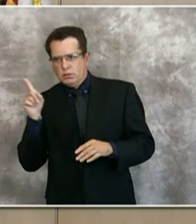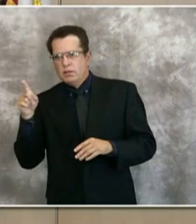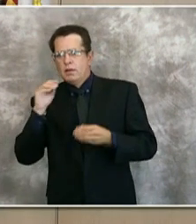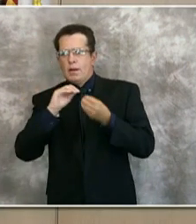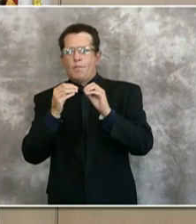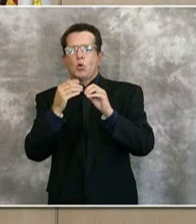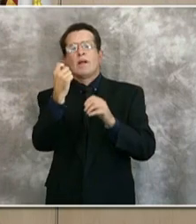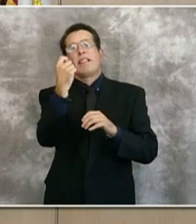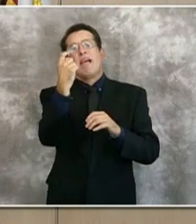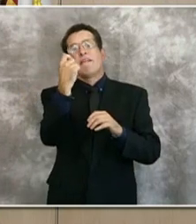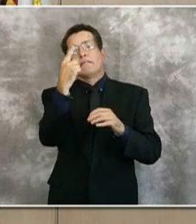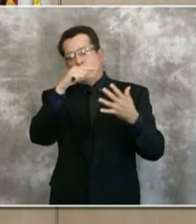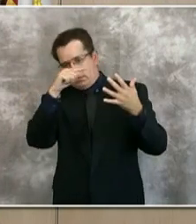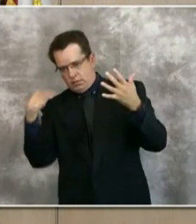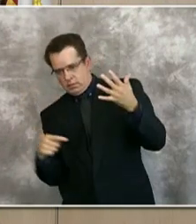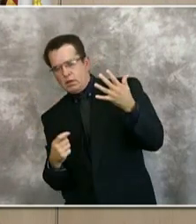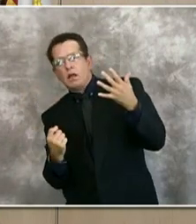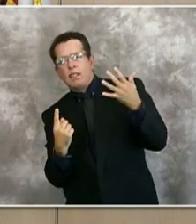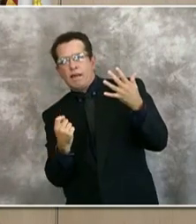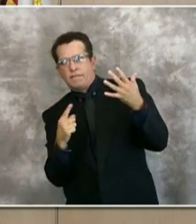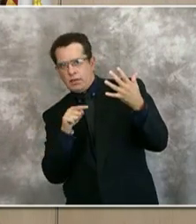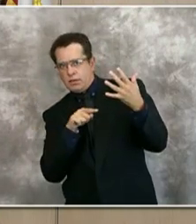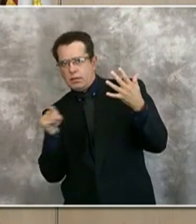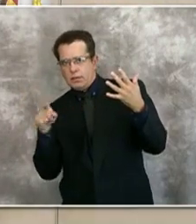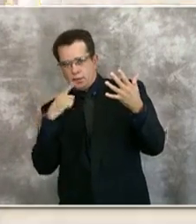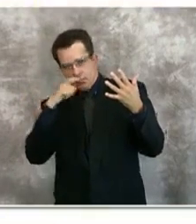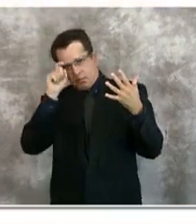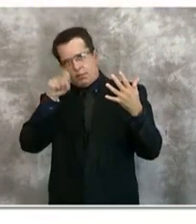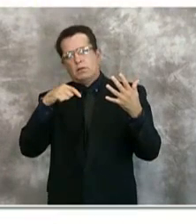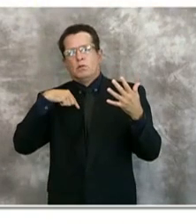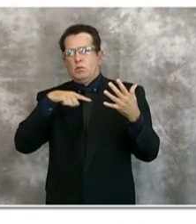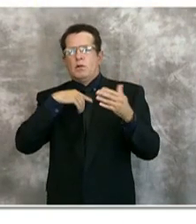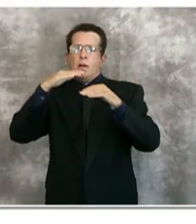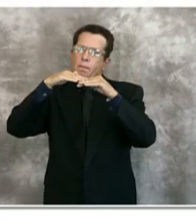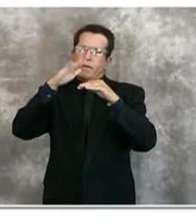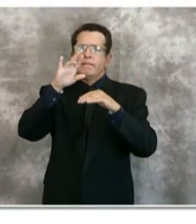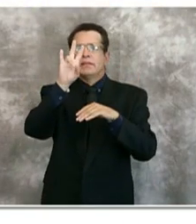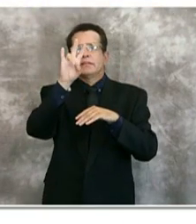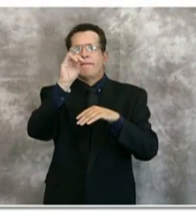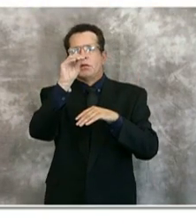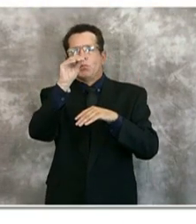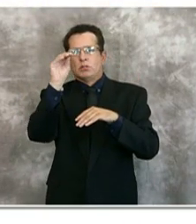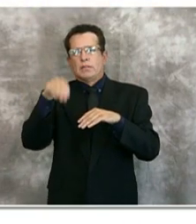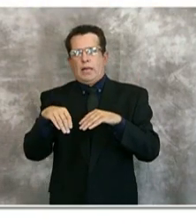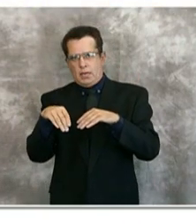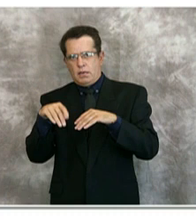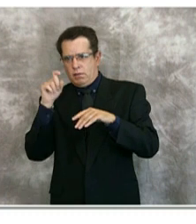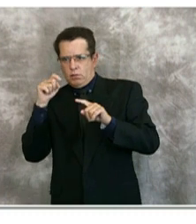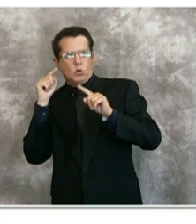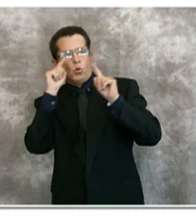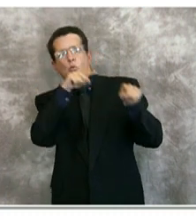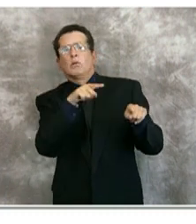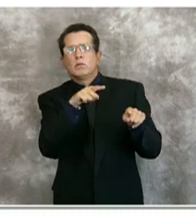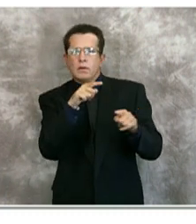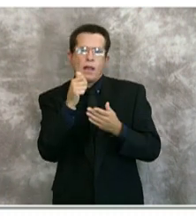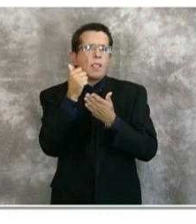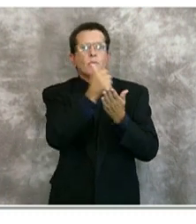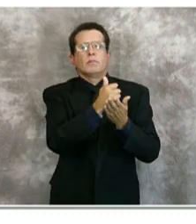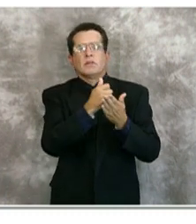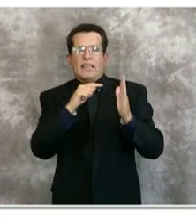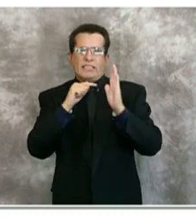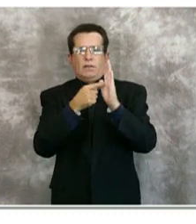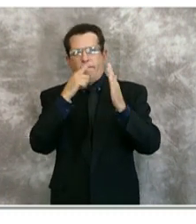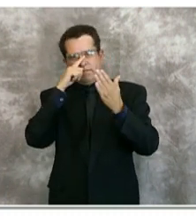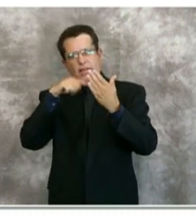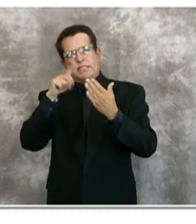11. This trigger is met if 70% or less of investigators or